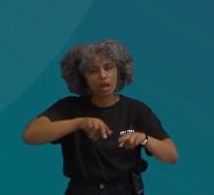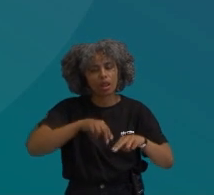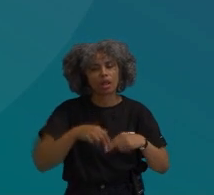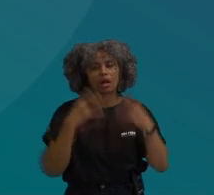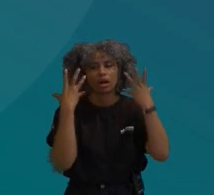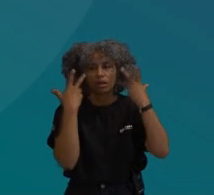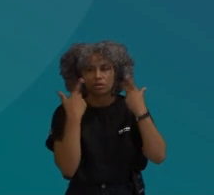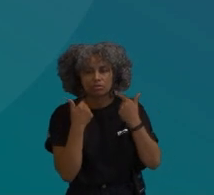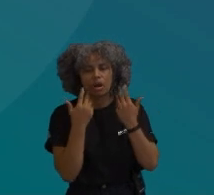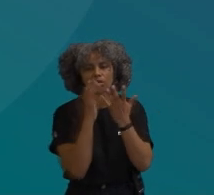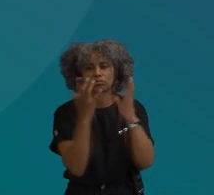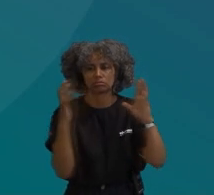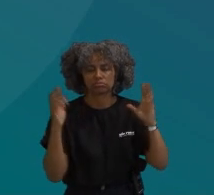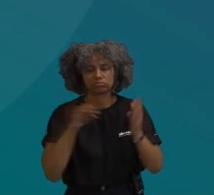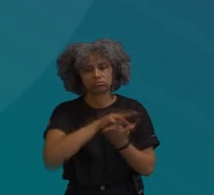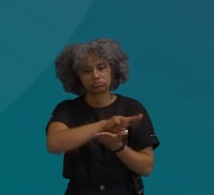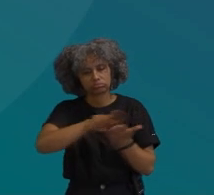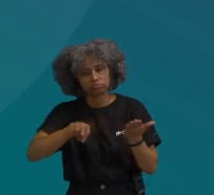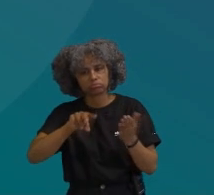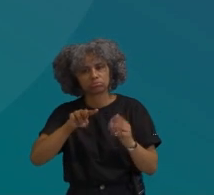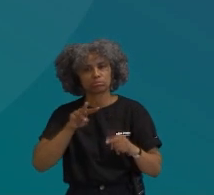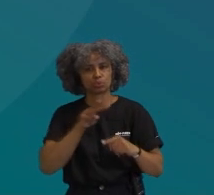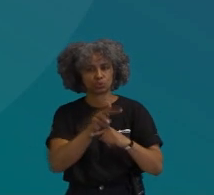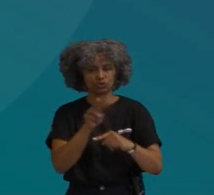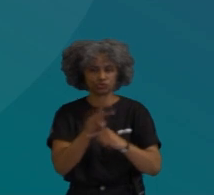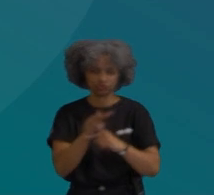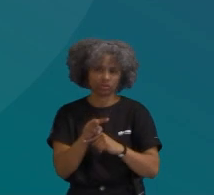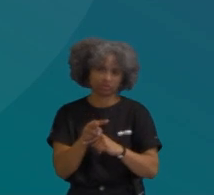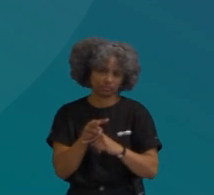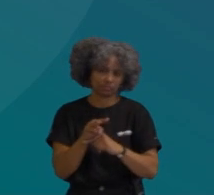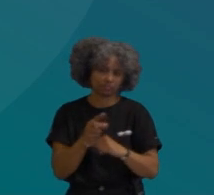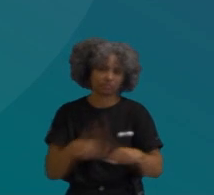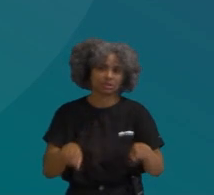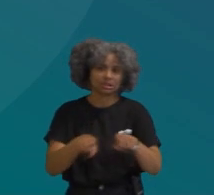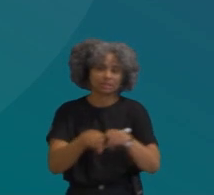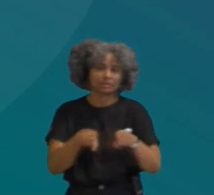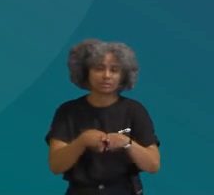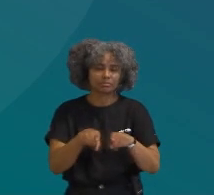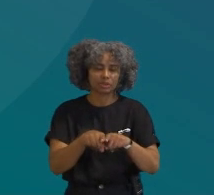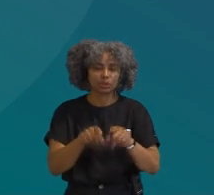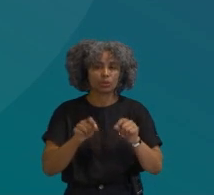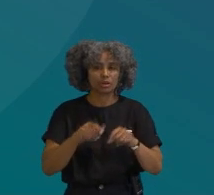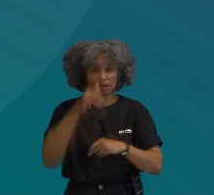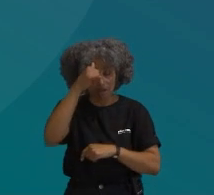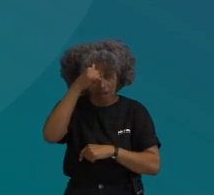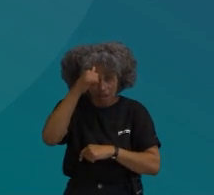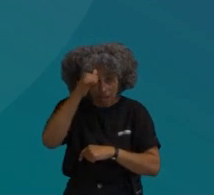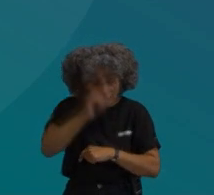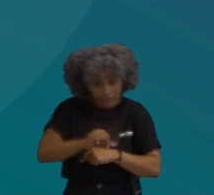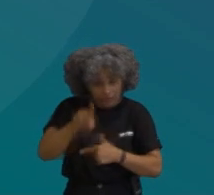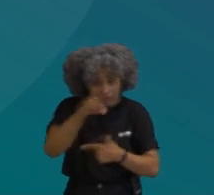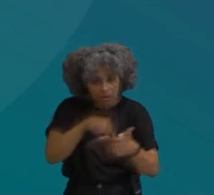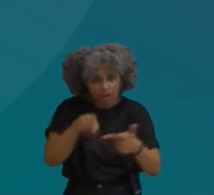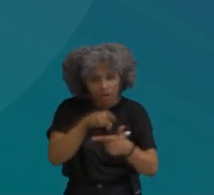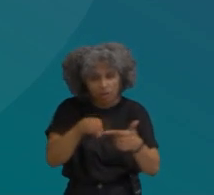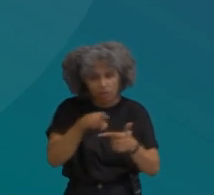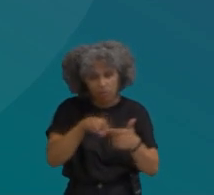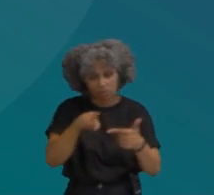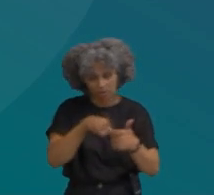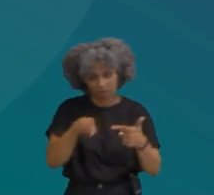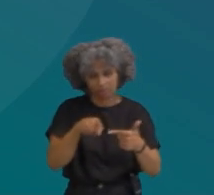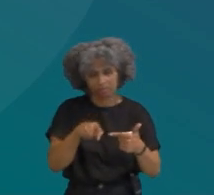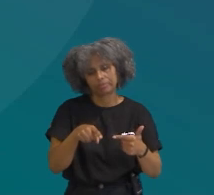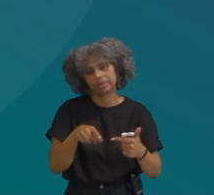species from wetlands and parks. We will continue to provide opportunity